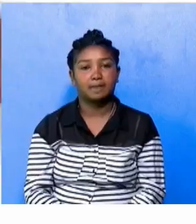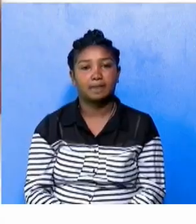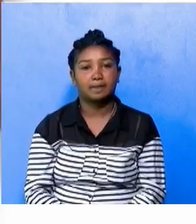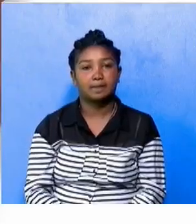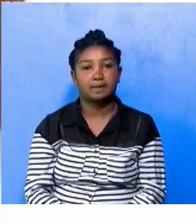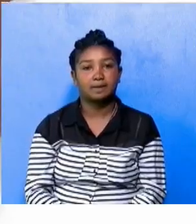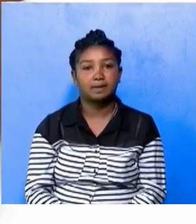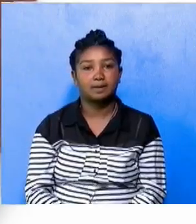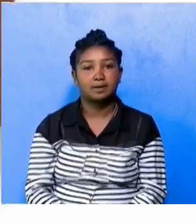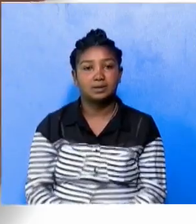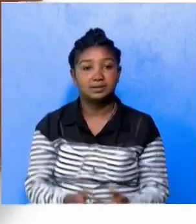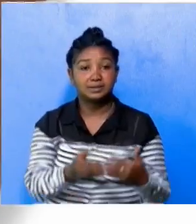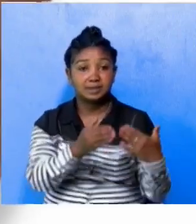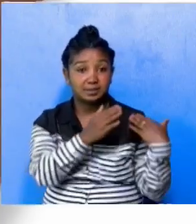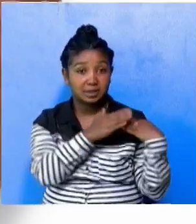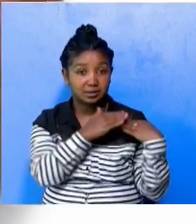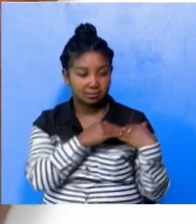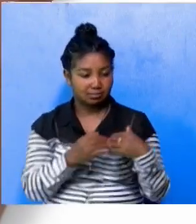comes